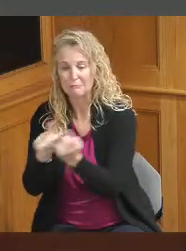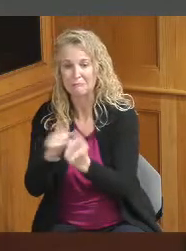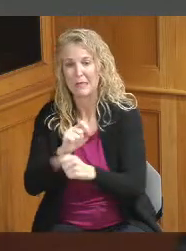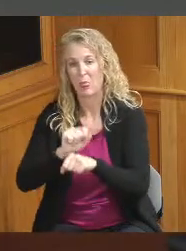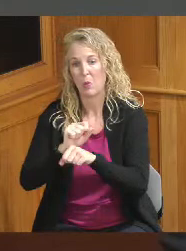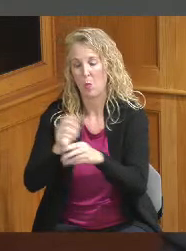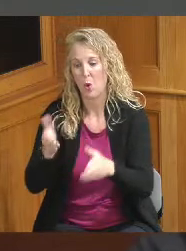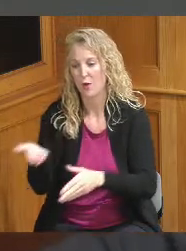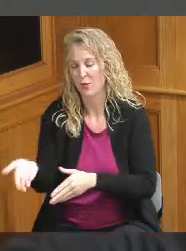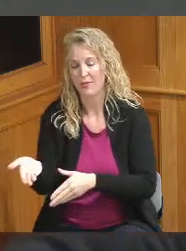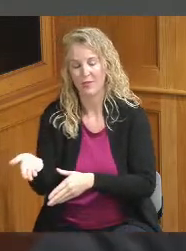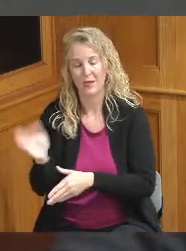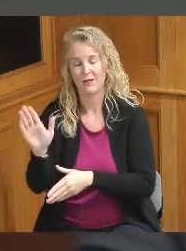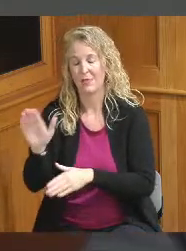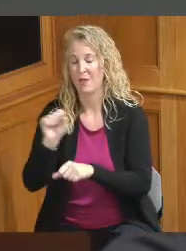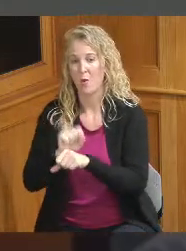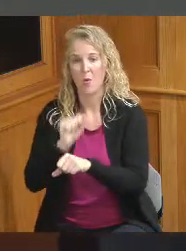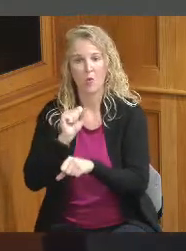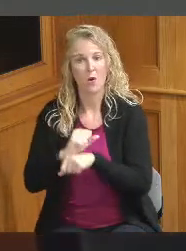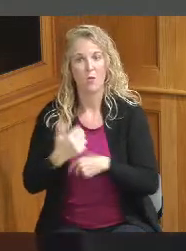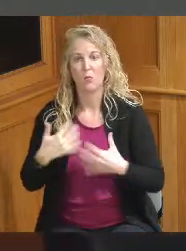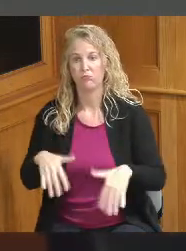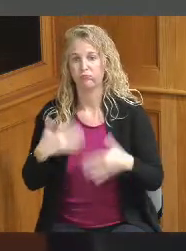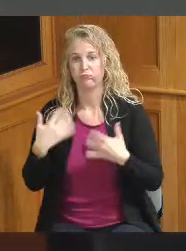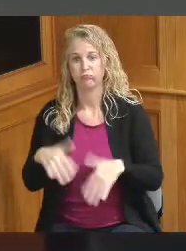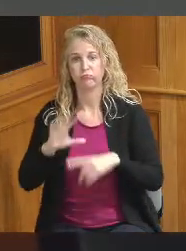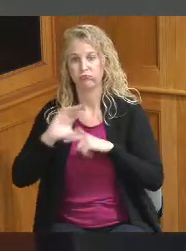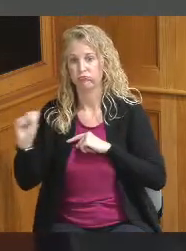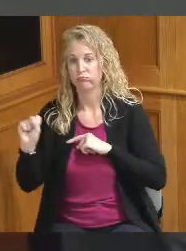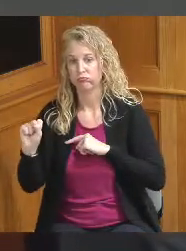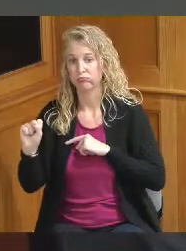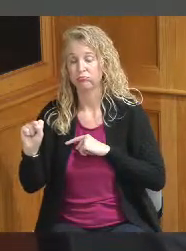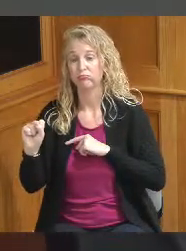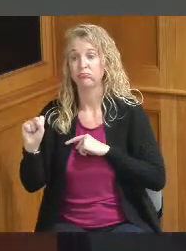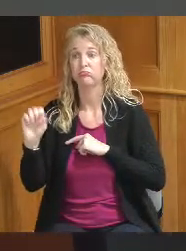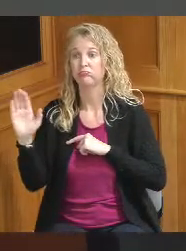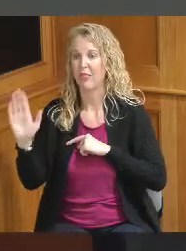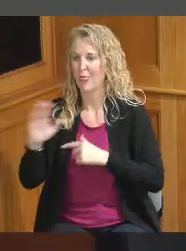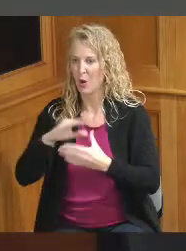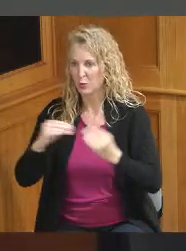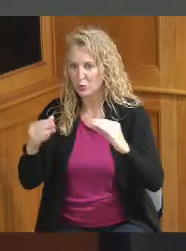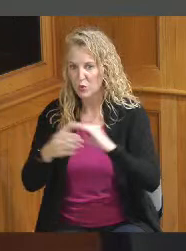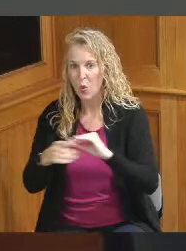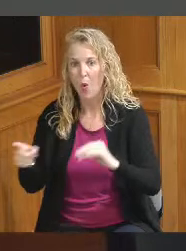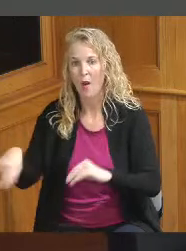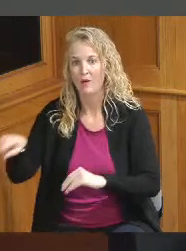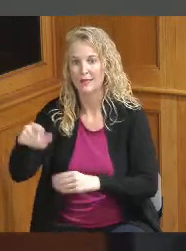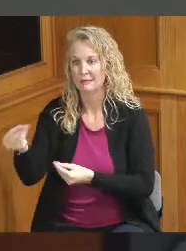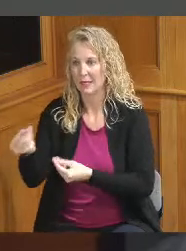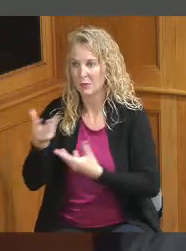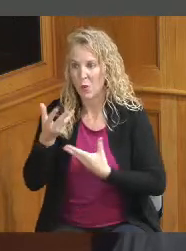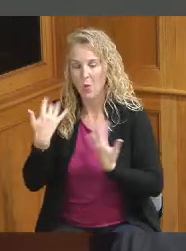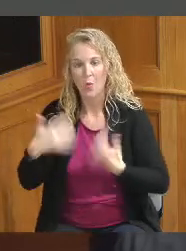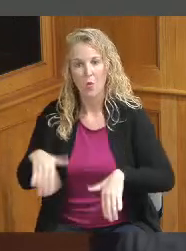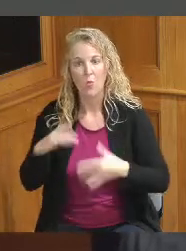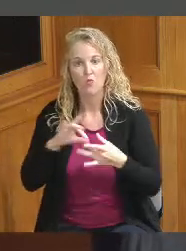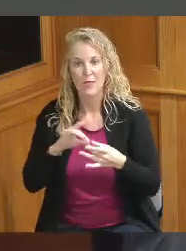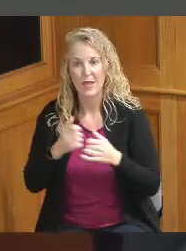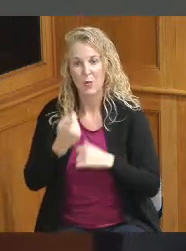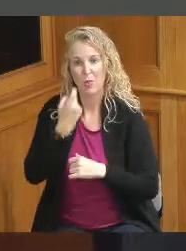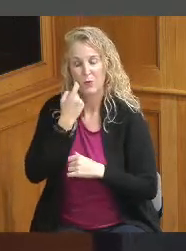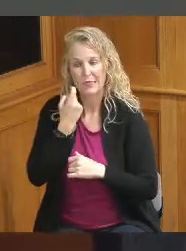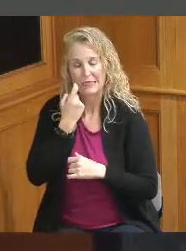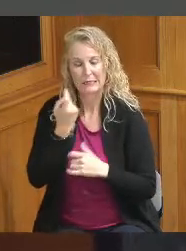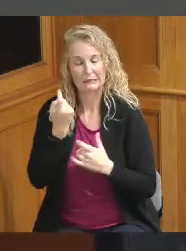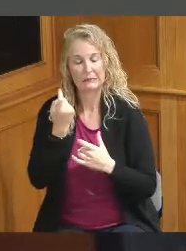there. They just do such phenomenal work. Had the opportunity to listen to some of the stories of some recent incidents. I know the board has been passed